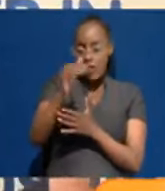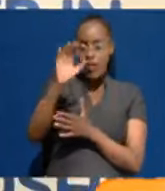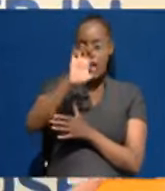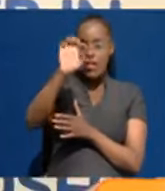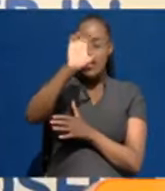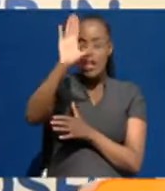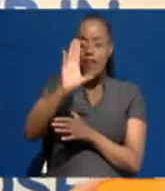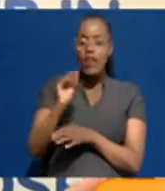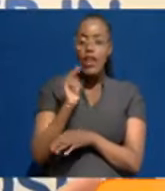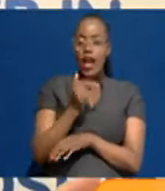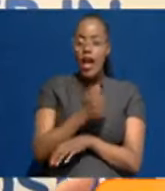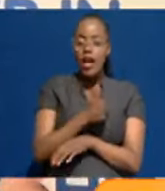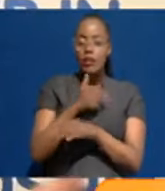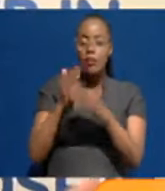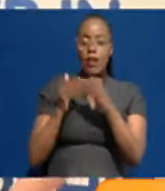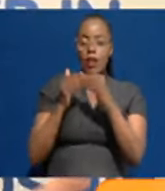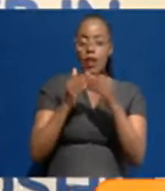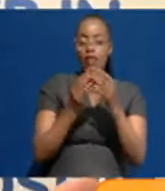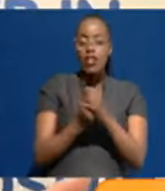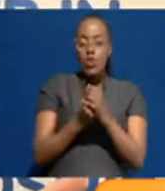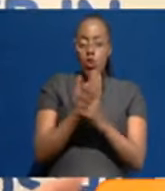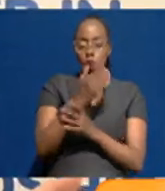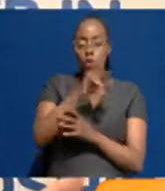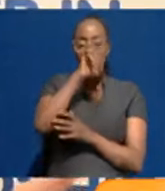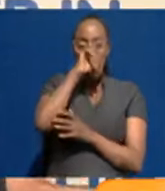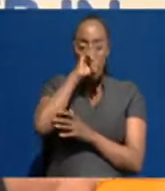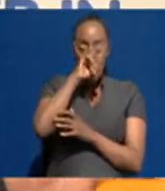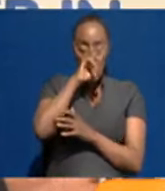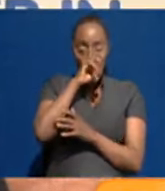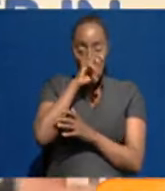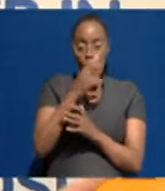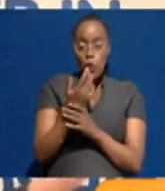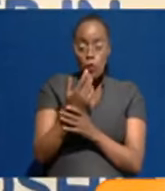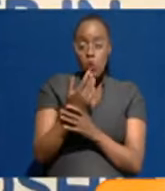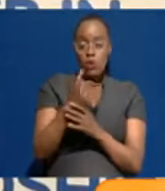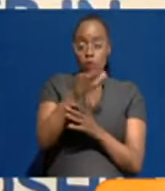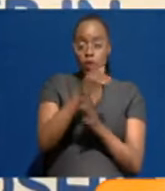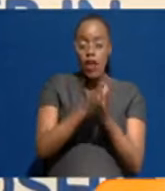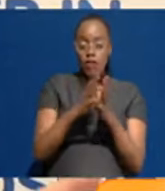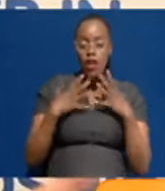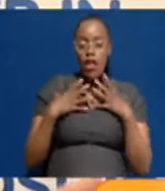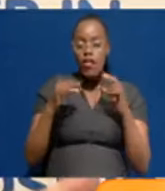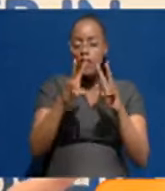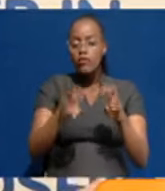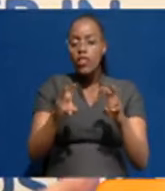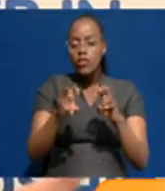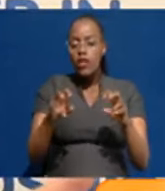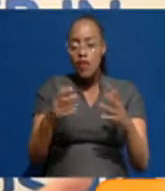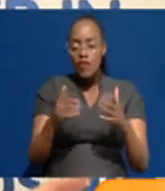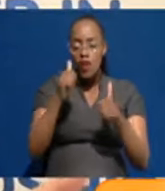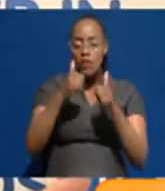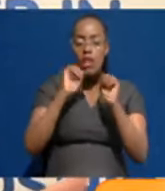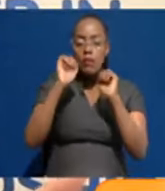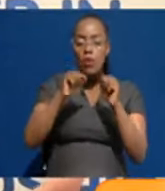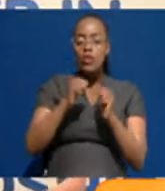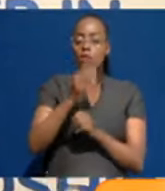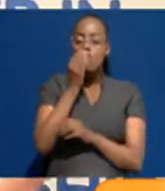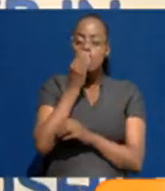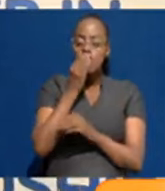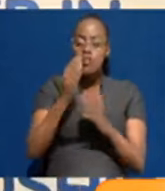are very much at the forefront of growing the poultry industry, healthy chicken consumption, food you can happily eat and